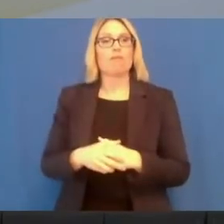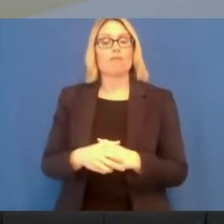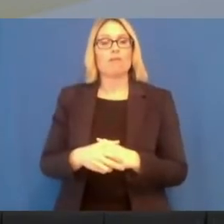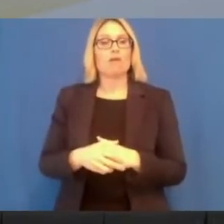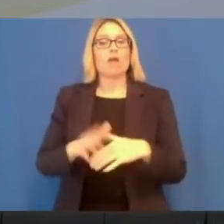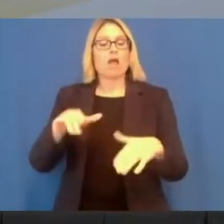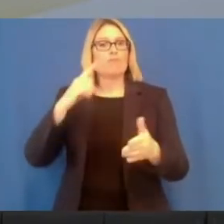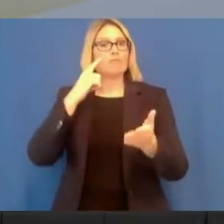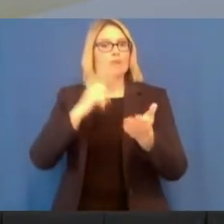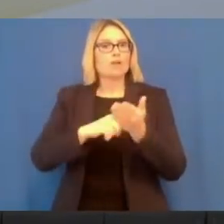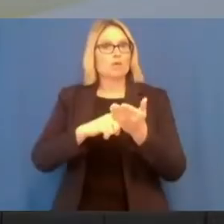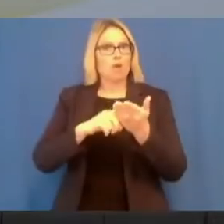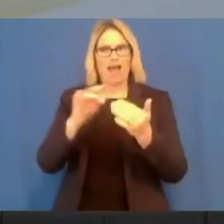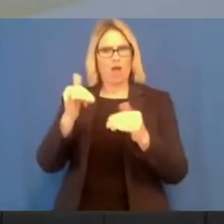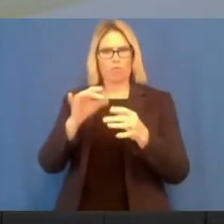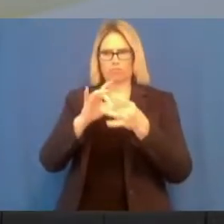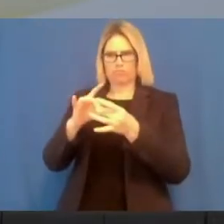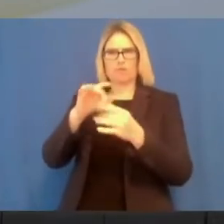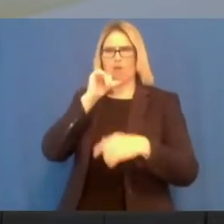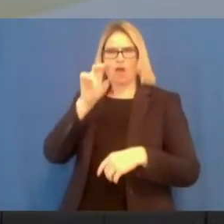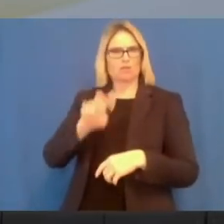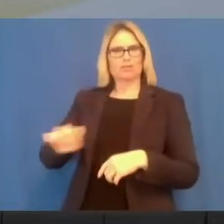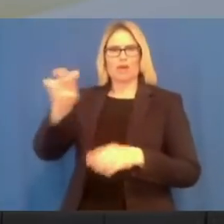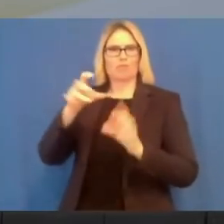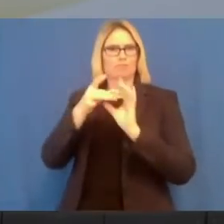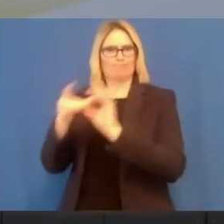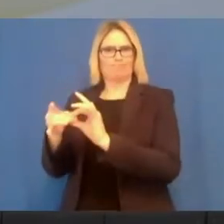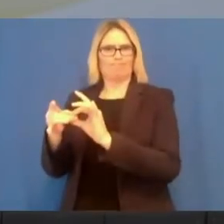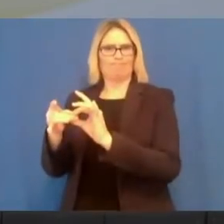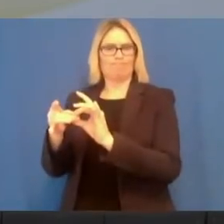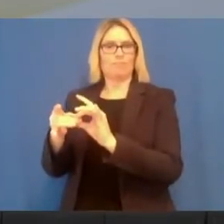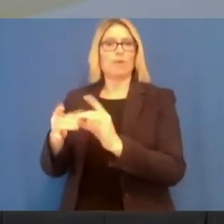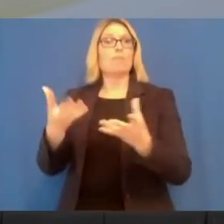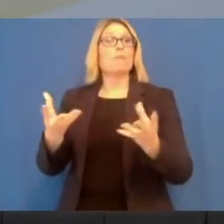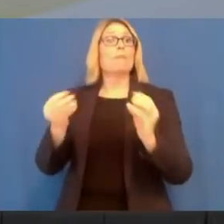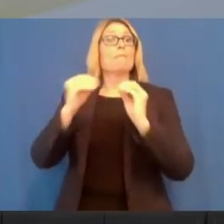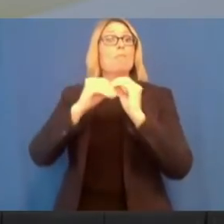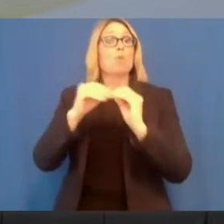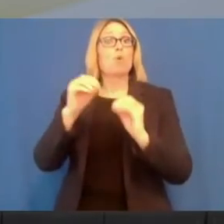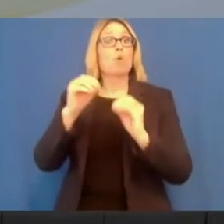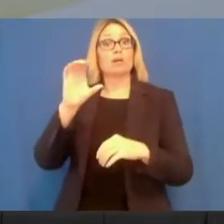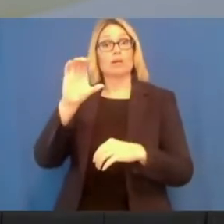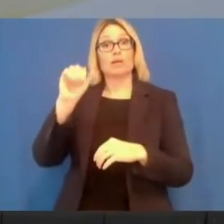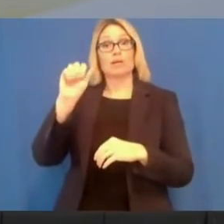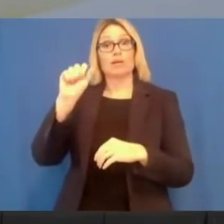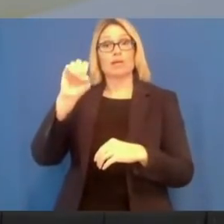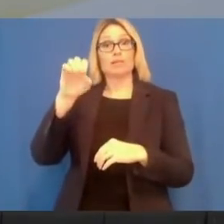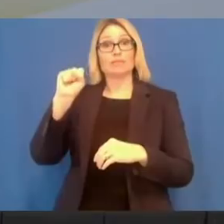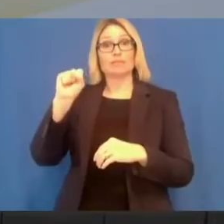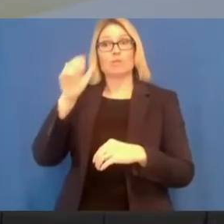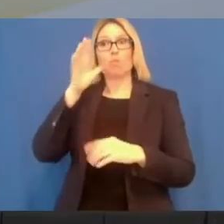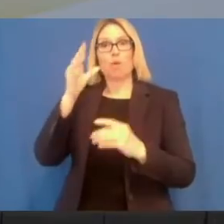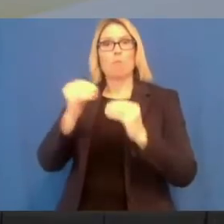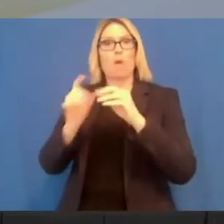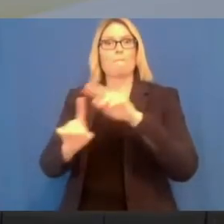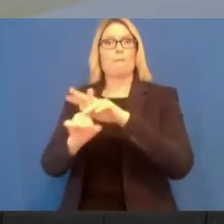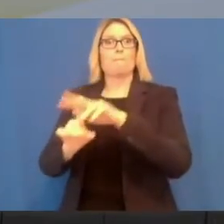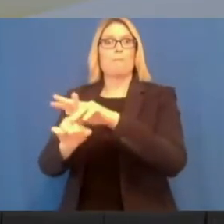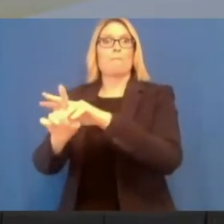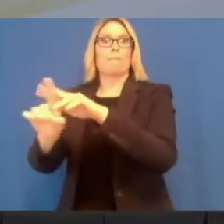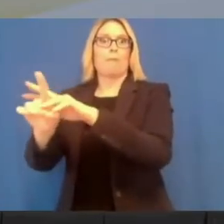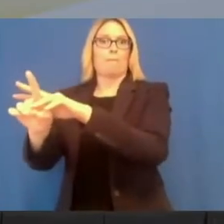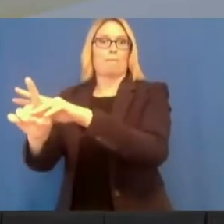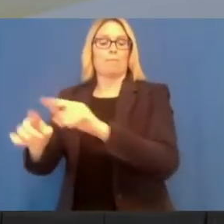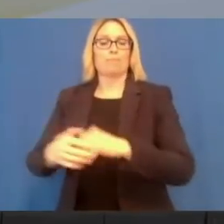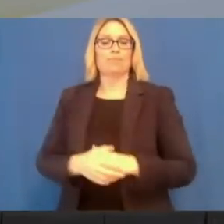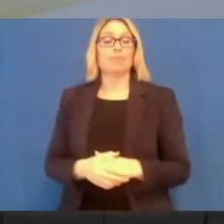identify a link to travel. There may be more cases that will be identified in the coming days. As I